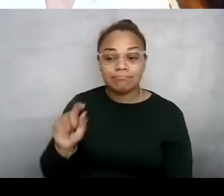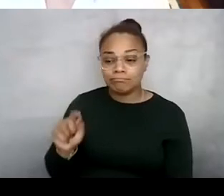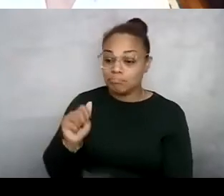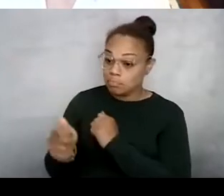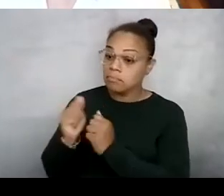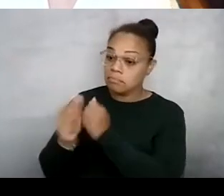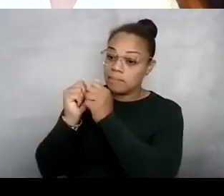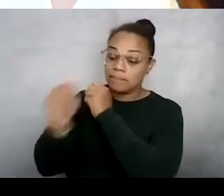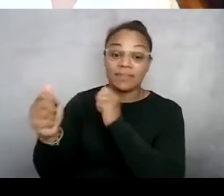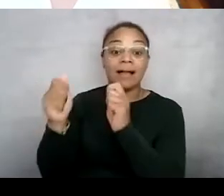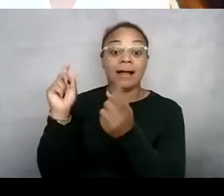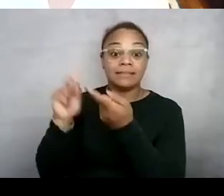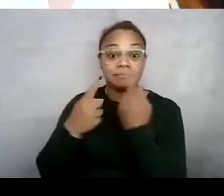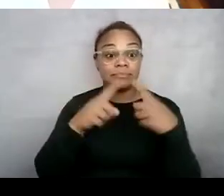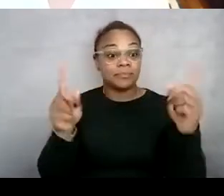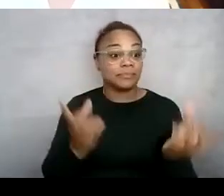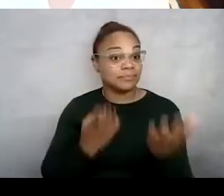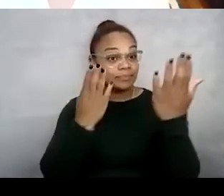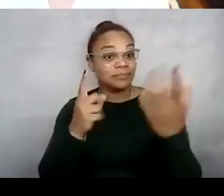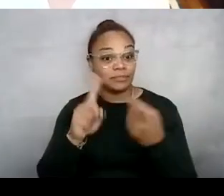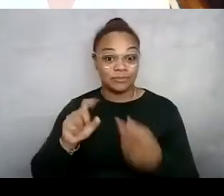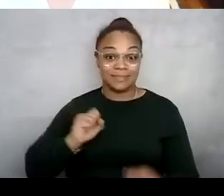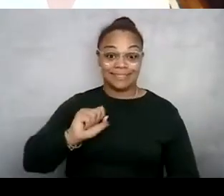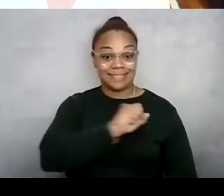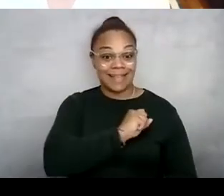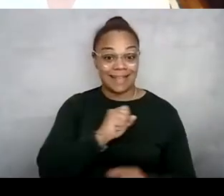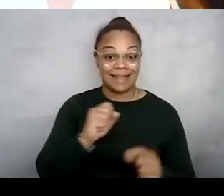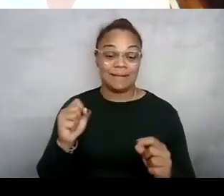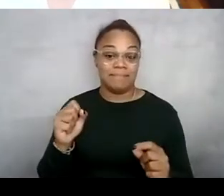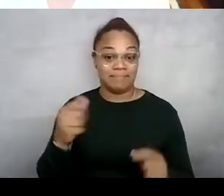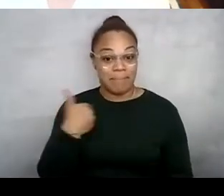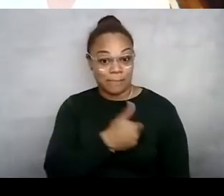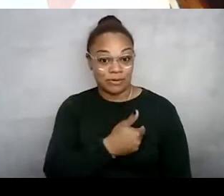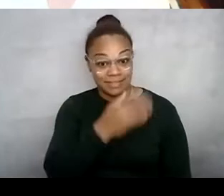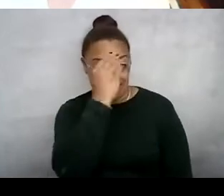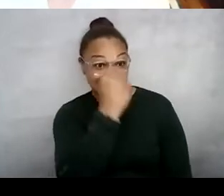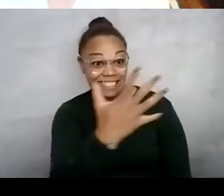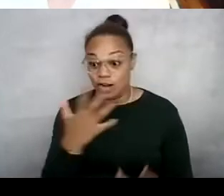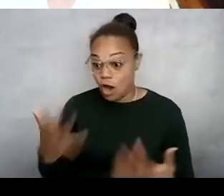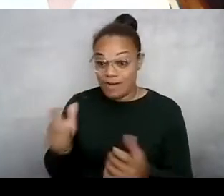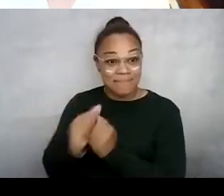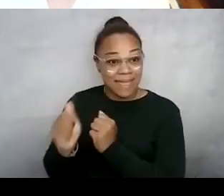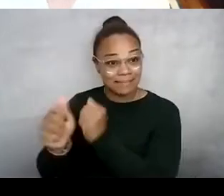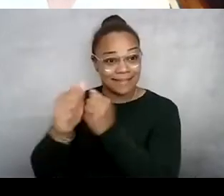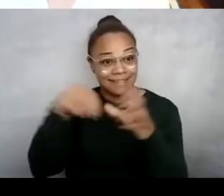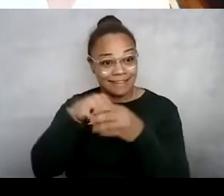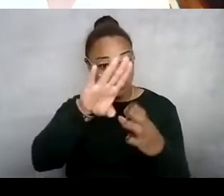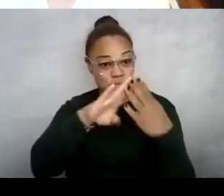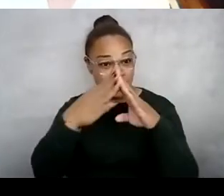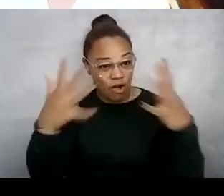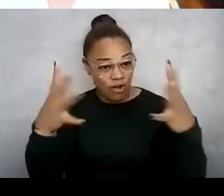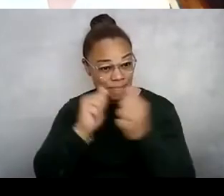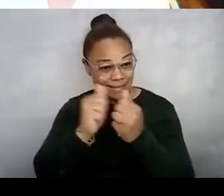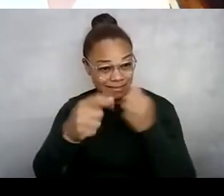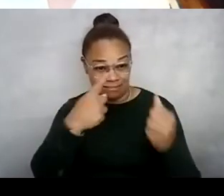assembly members and say, hey, this is now part of your community. You already got this. So can you support it at the state